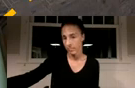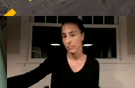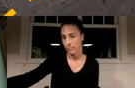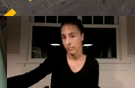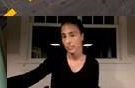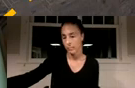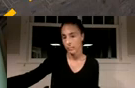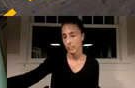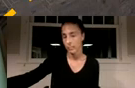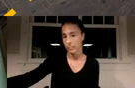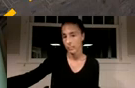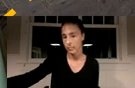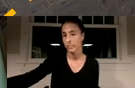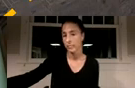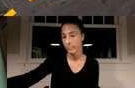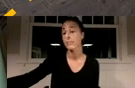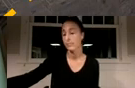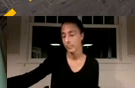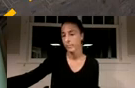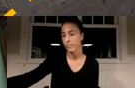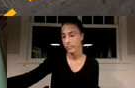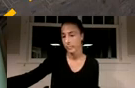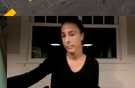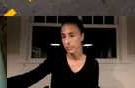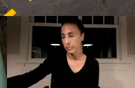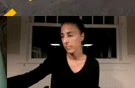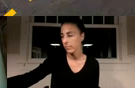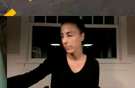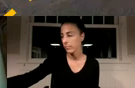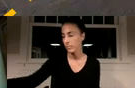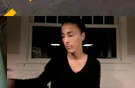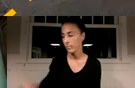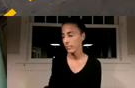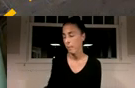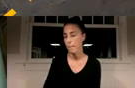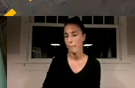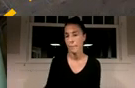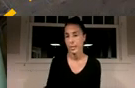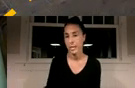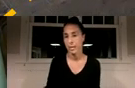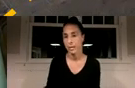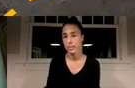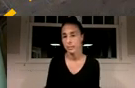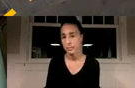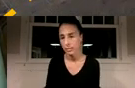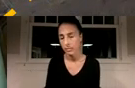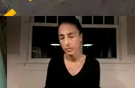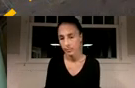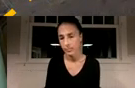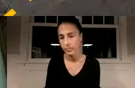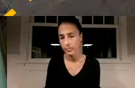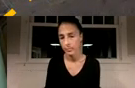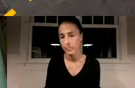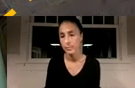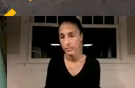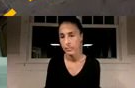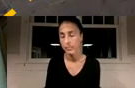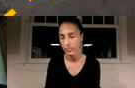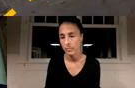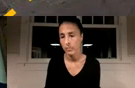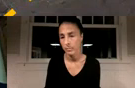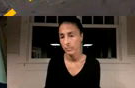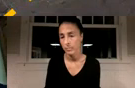road over at Pan Am. So we'll be looking at both of those together, and cumulative impact is something